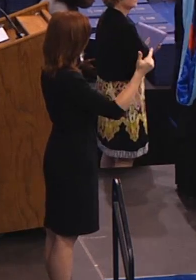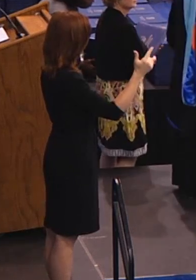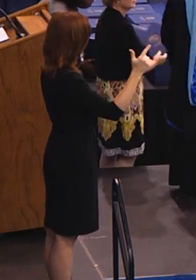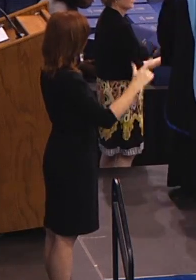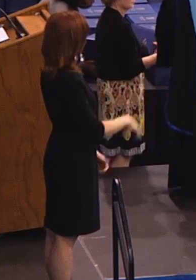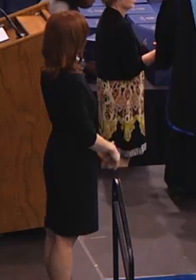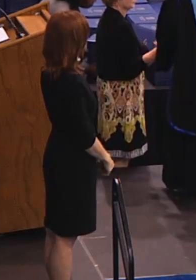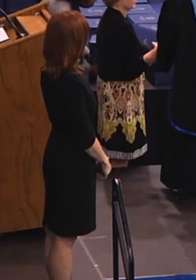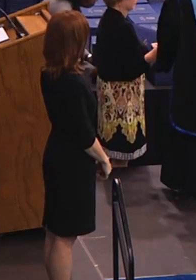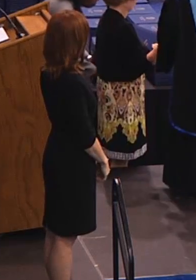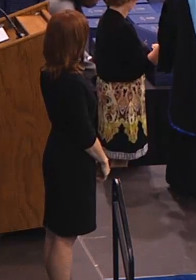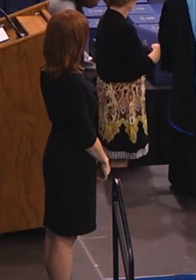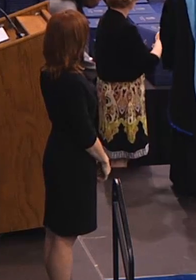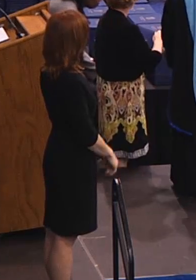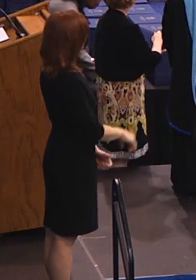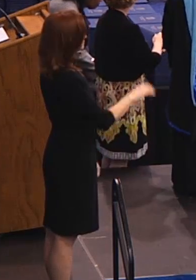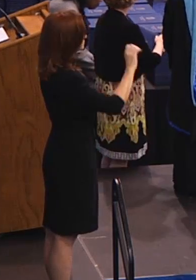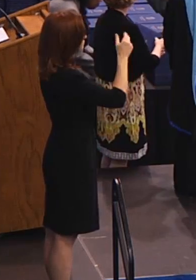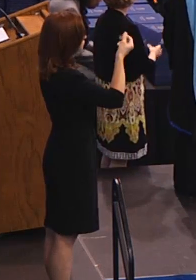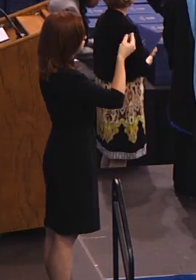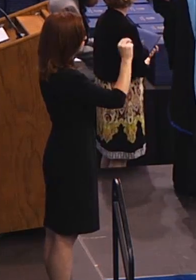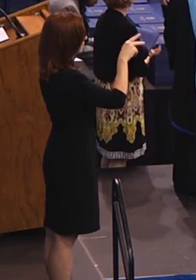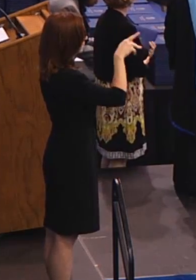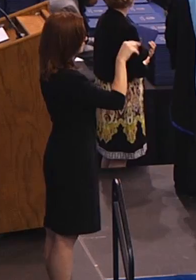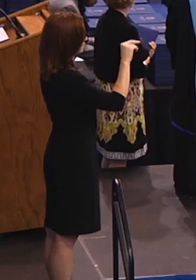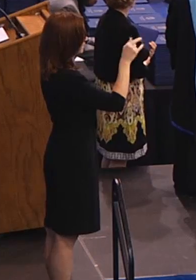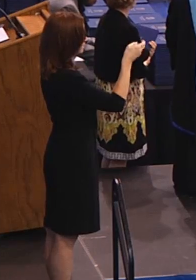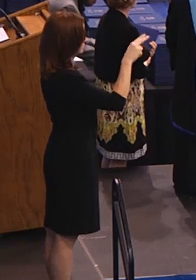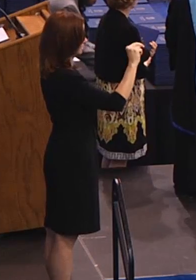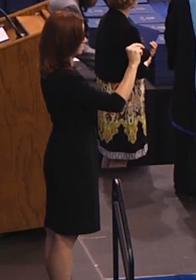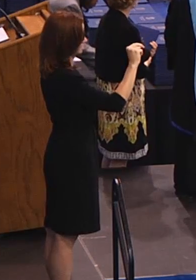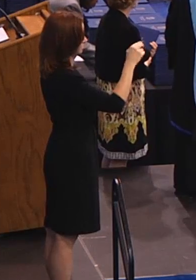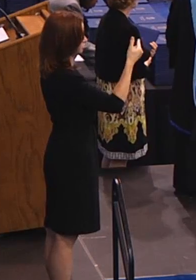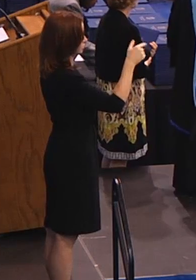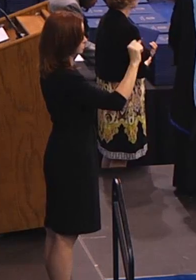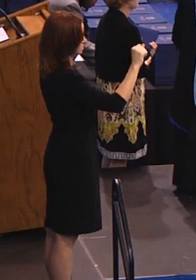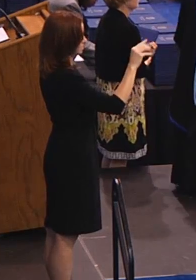Shannon Pennington, General Studies, magna cum laude.